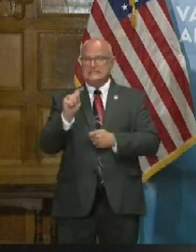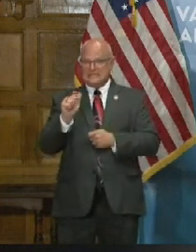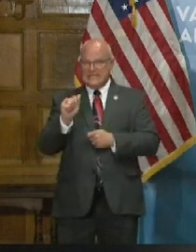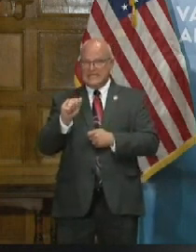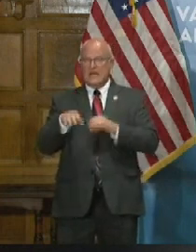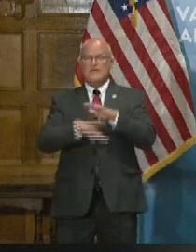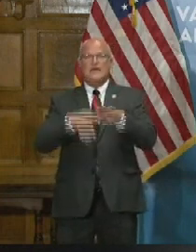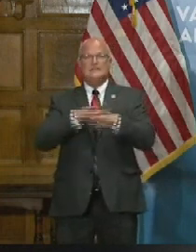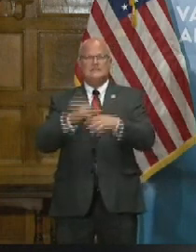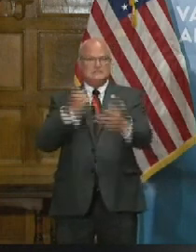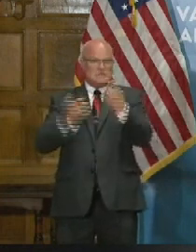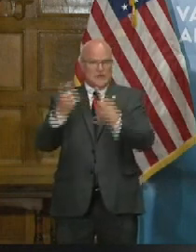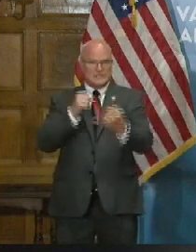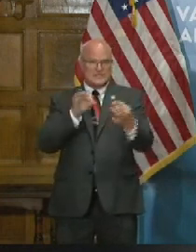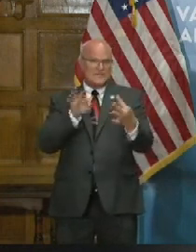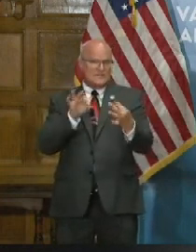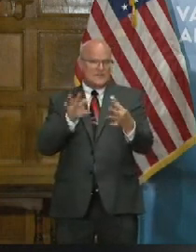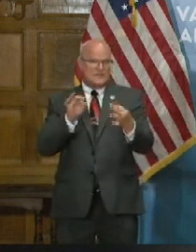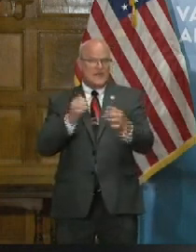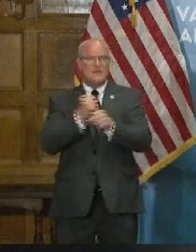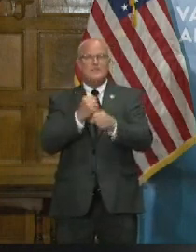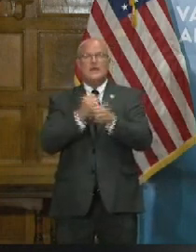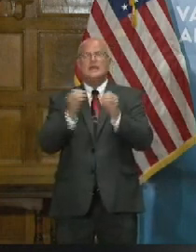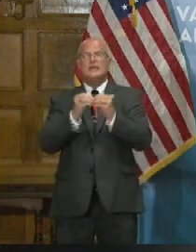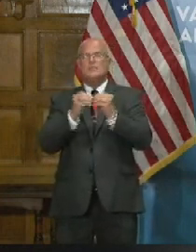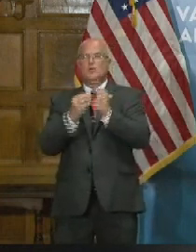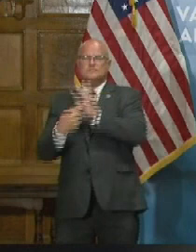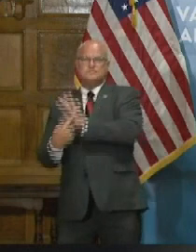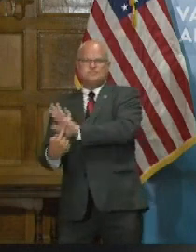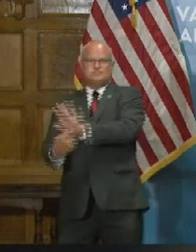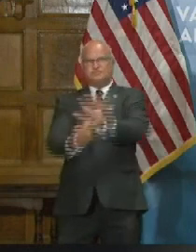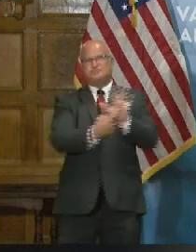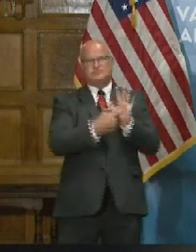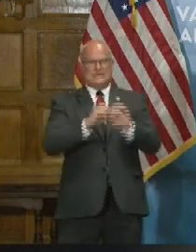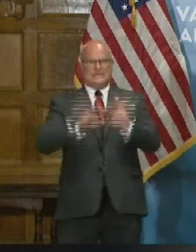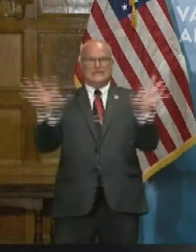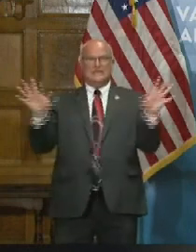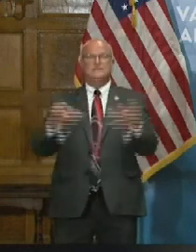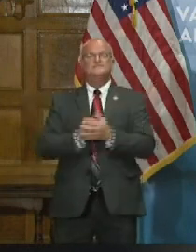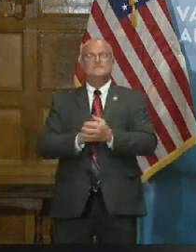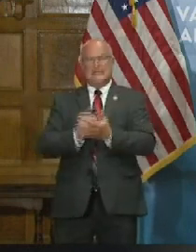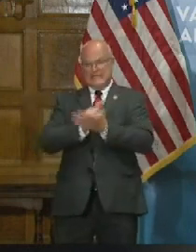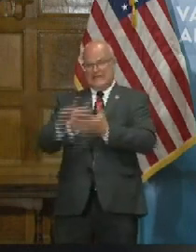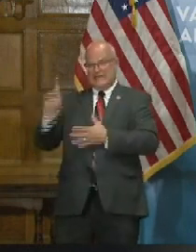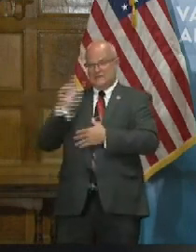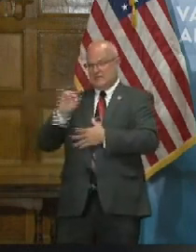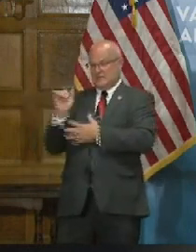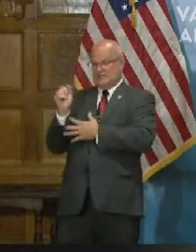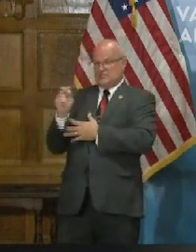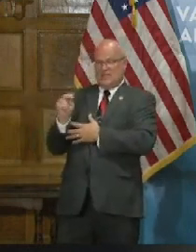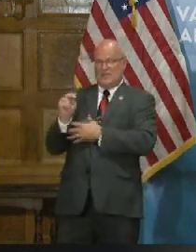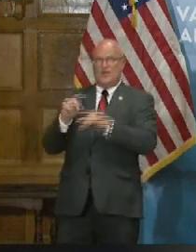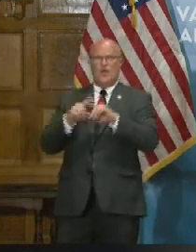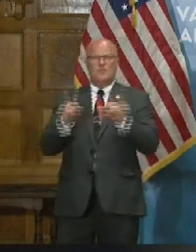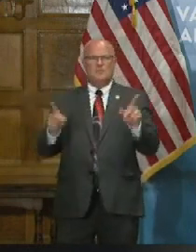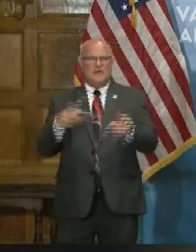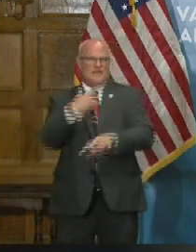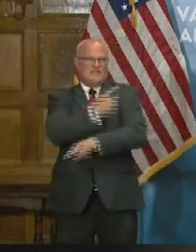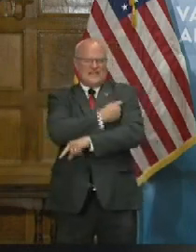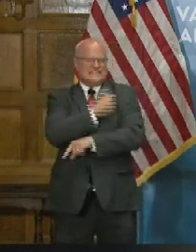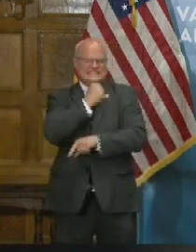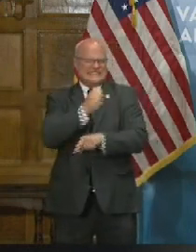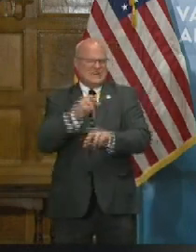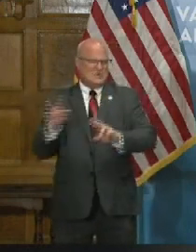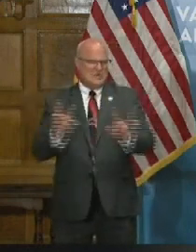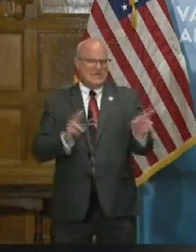upon questions and feedback to make it more representative. And so last week it was January, but the vaccinations really weren't out